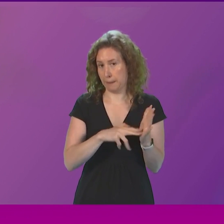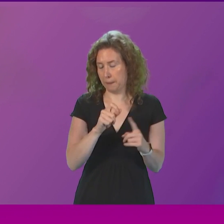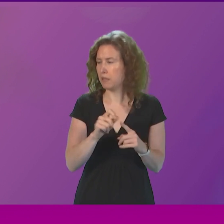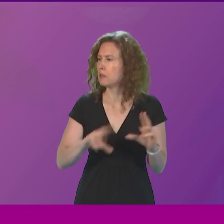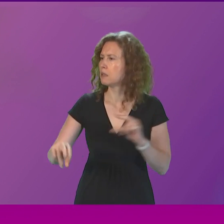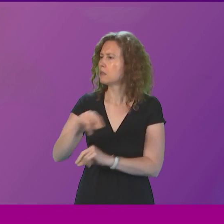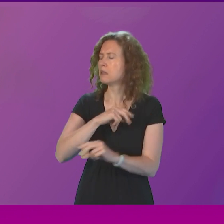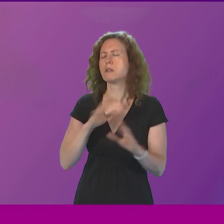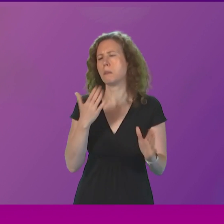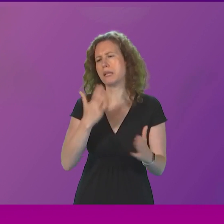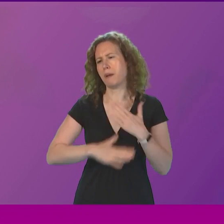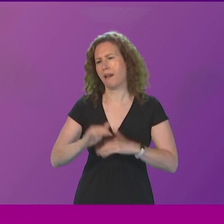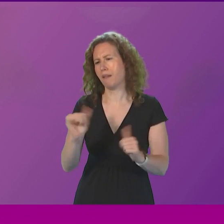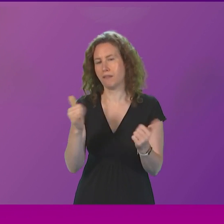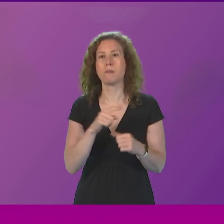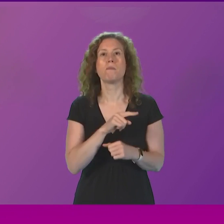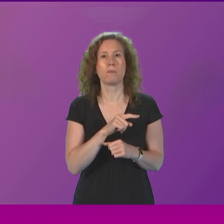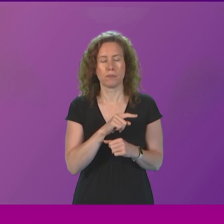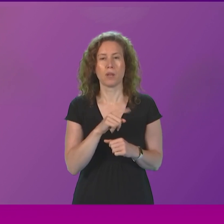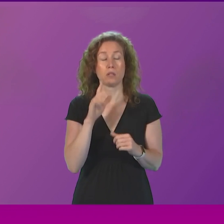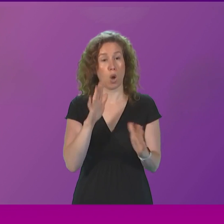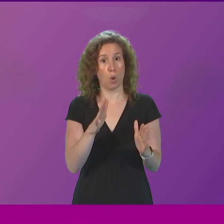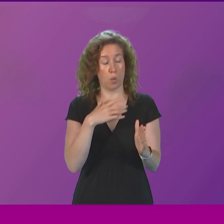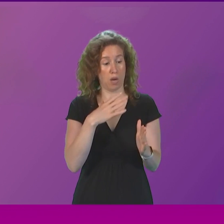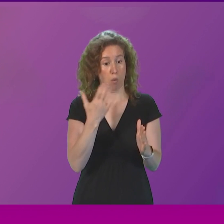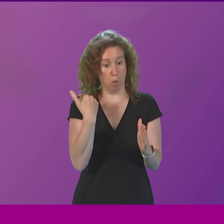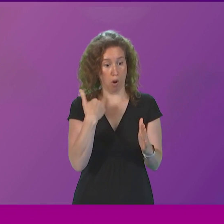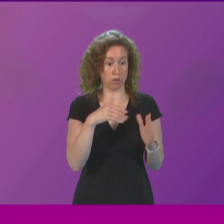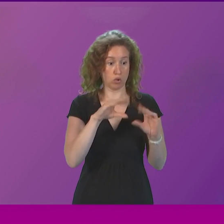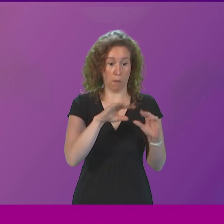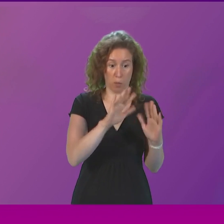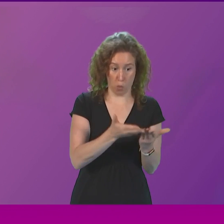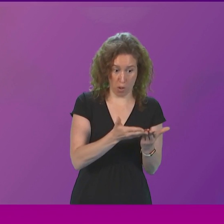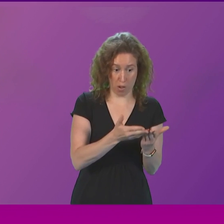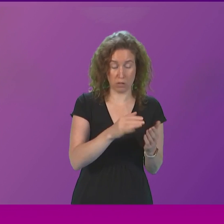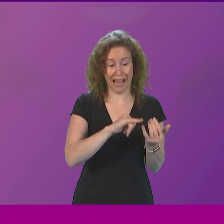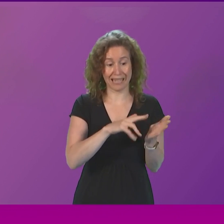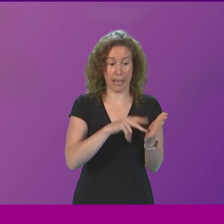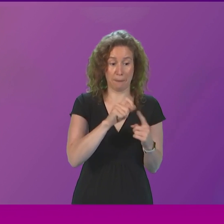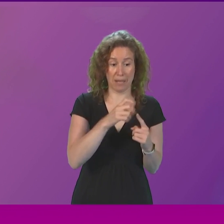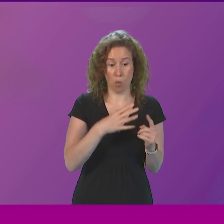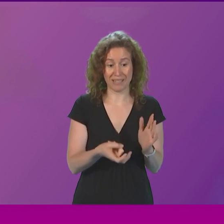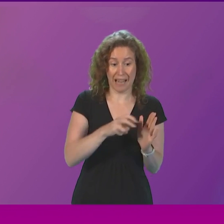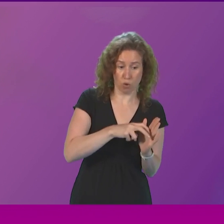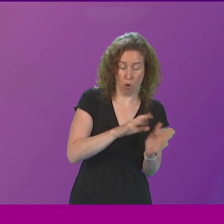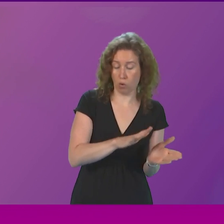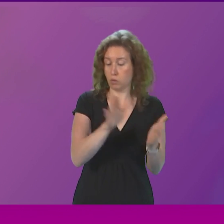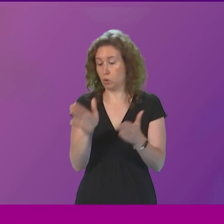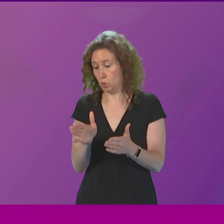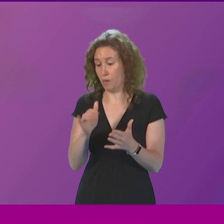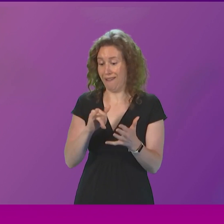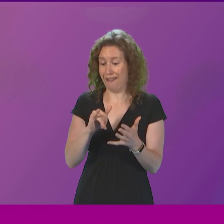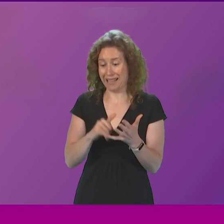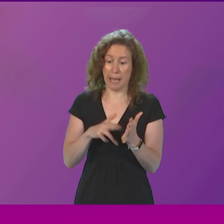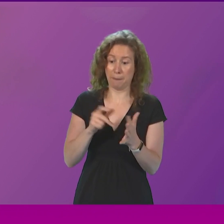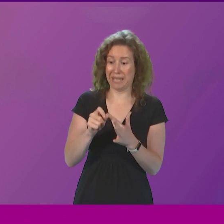have orderly conduct, We've gone from stop the world, the SNP wants to get on, to stop the SNP,